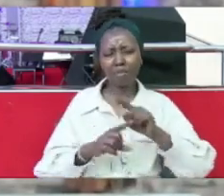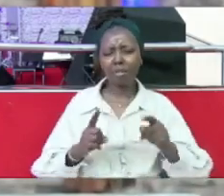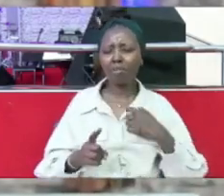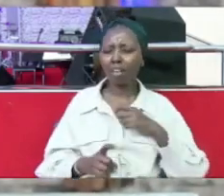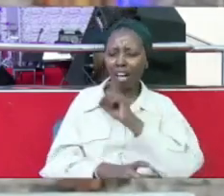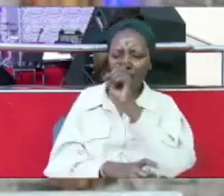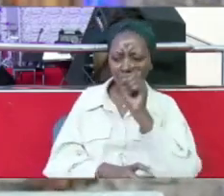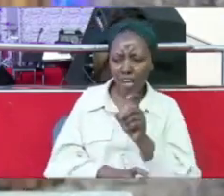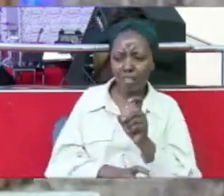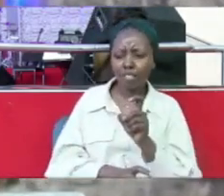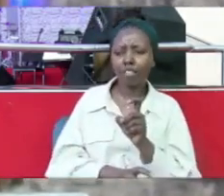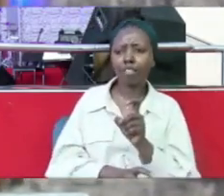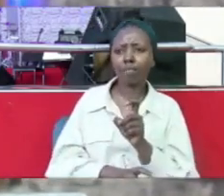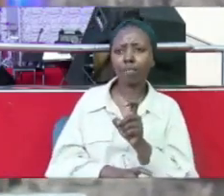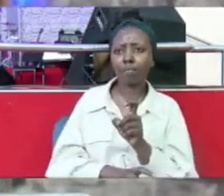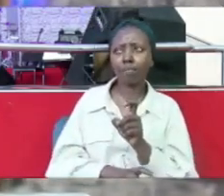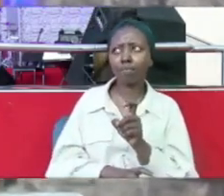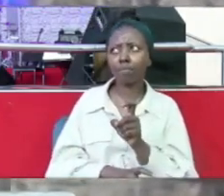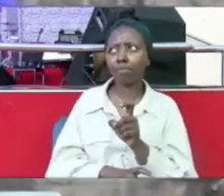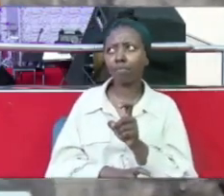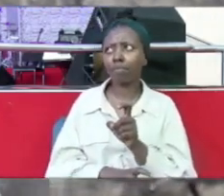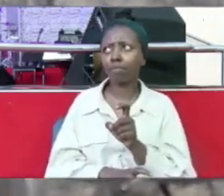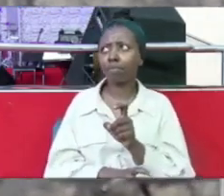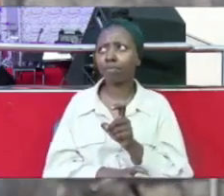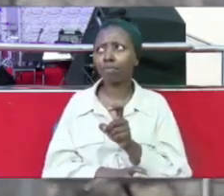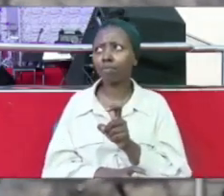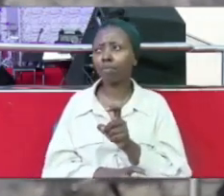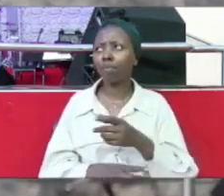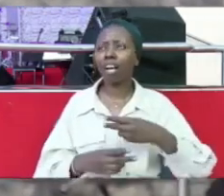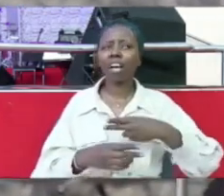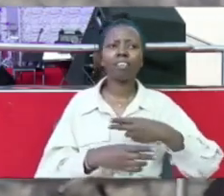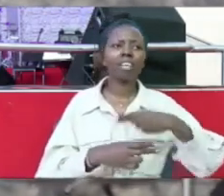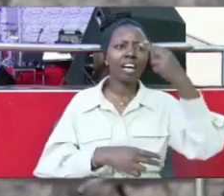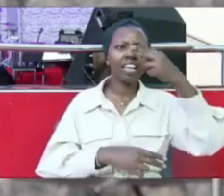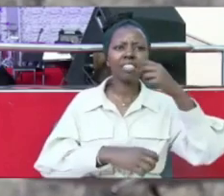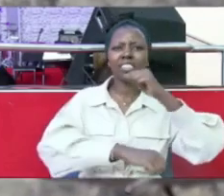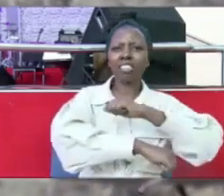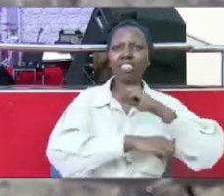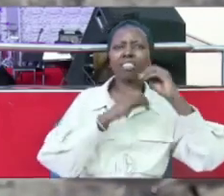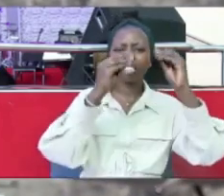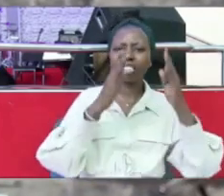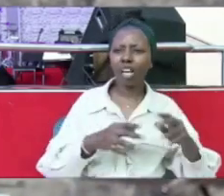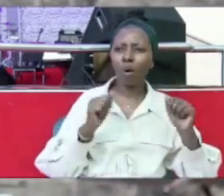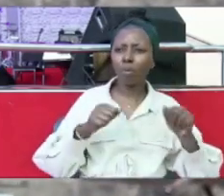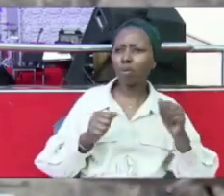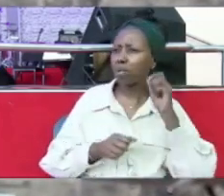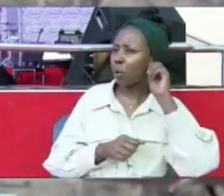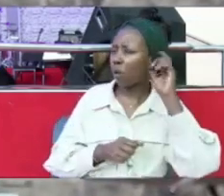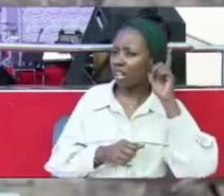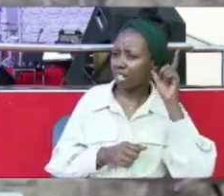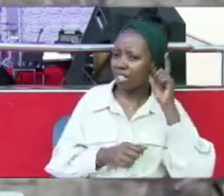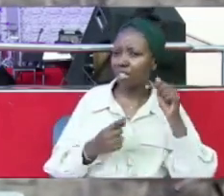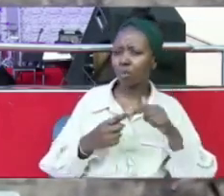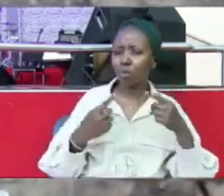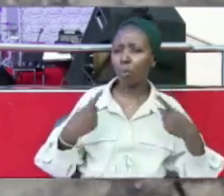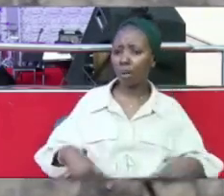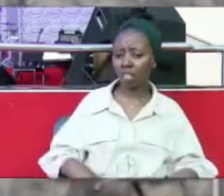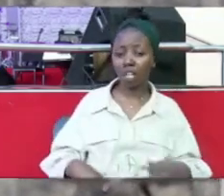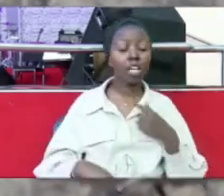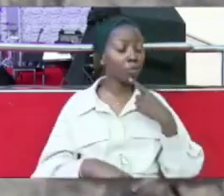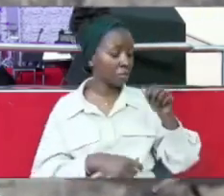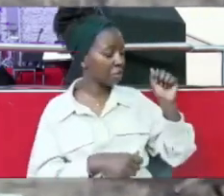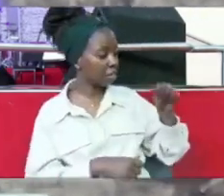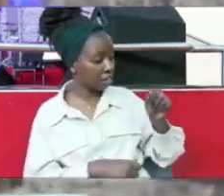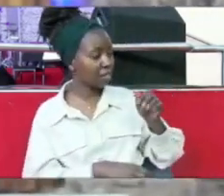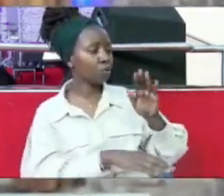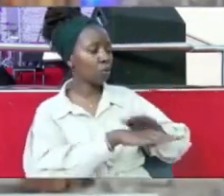question. The principal, is it somebody who can listen to someone? Je, mwalimu mkuu huweza akasikiza mwanadamu? He told me, yes, he's a good